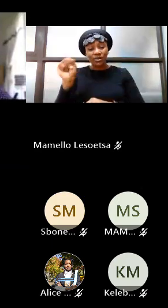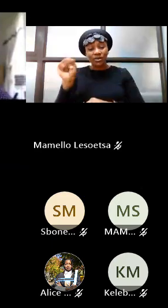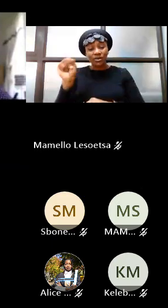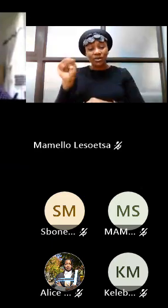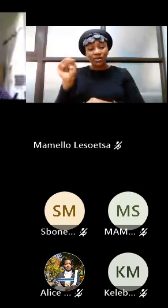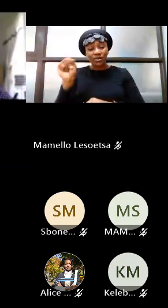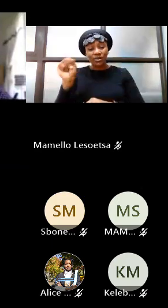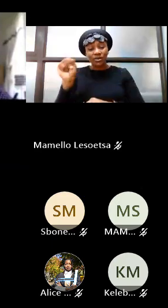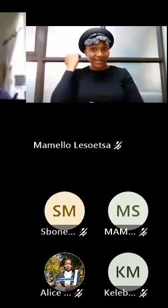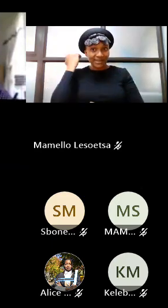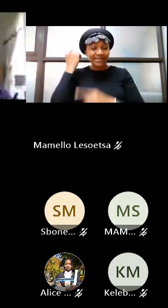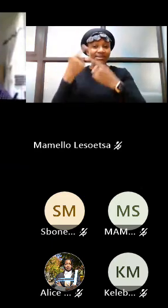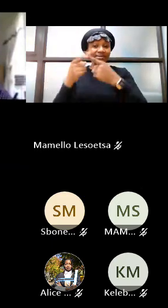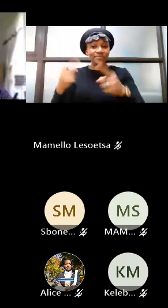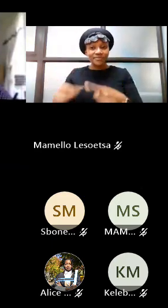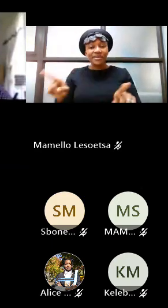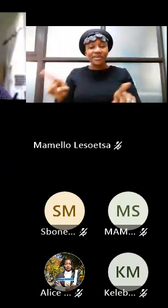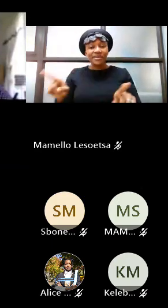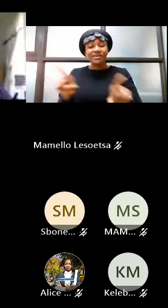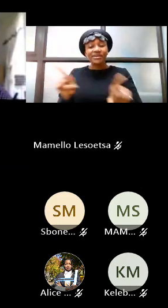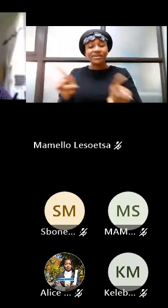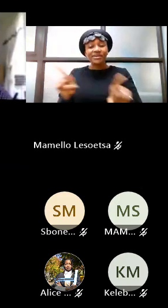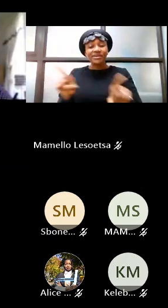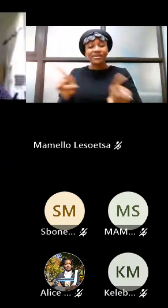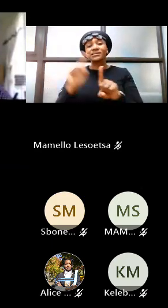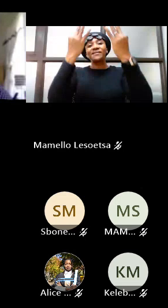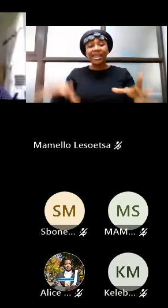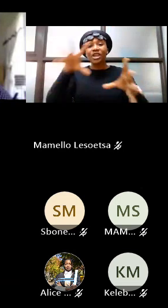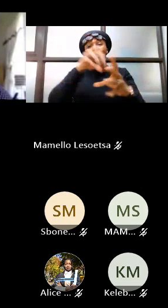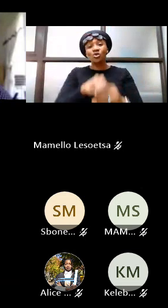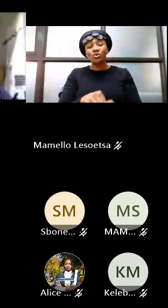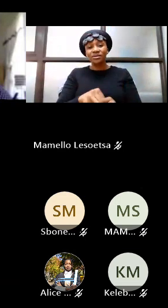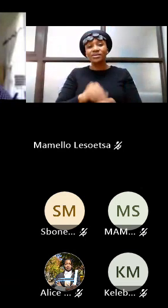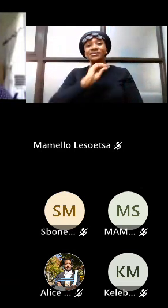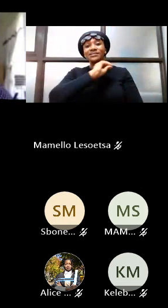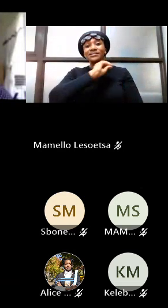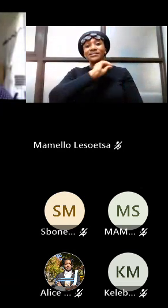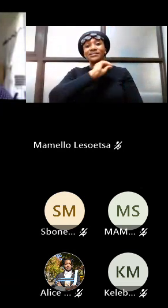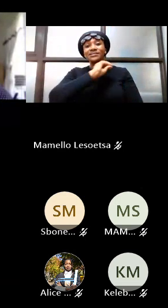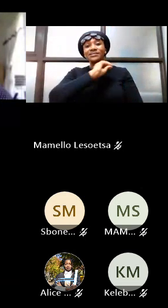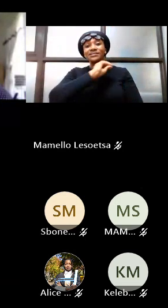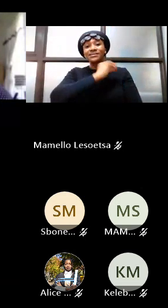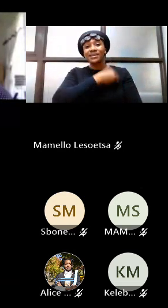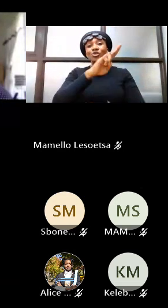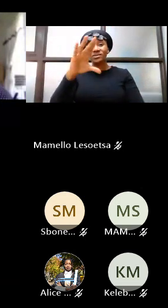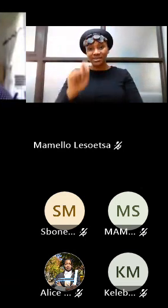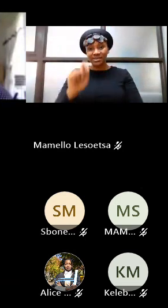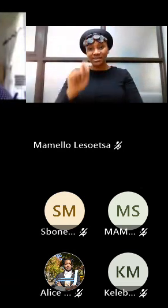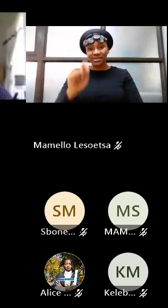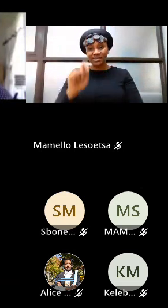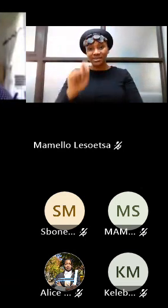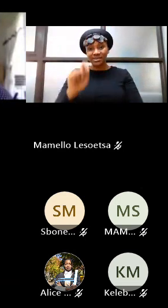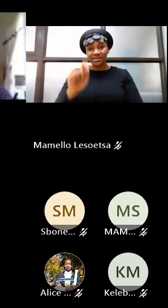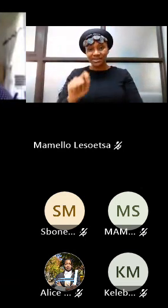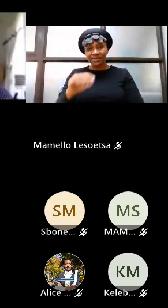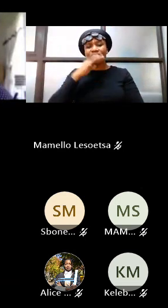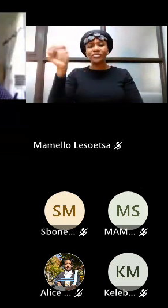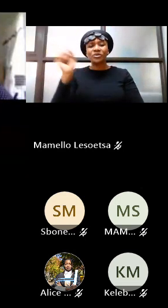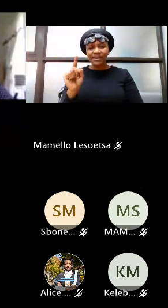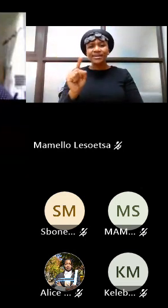experiences and also the factors that include disabled students at UCT. And it's actually a sub-study of a